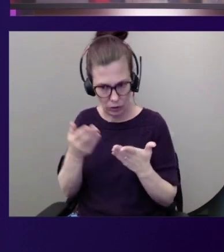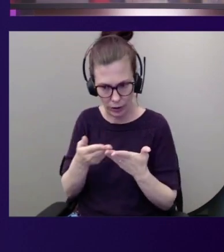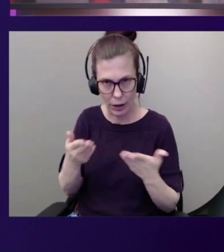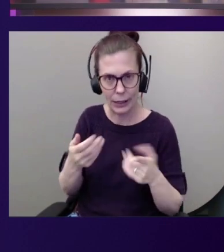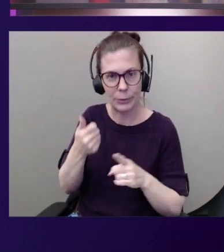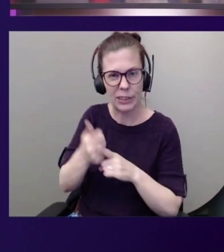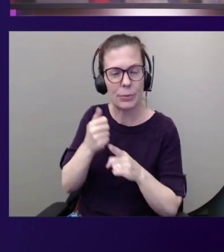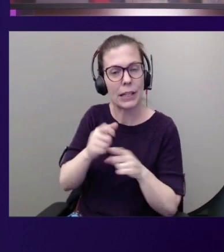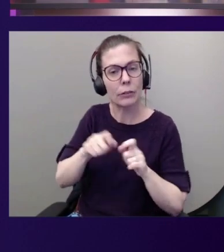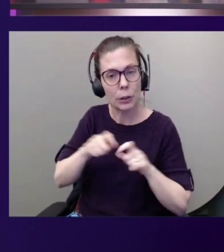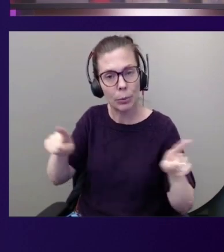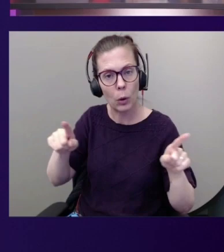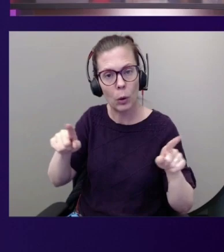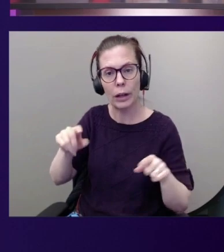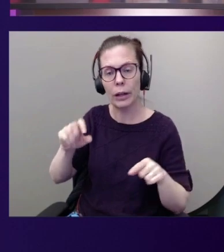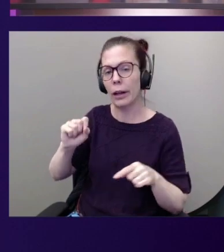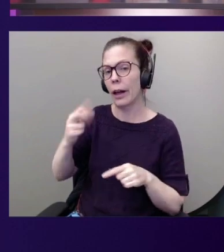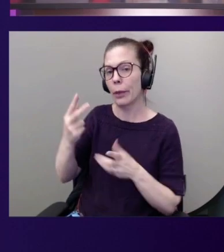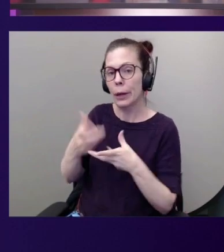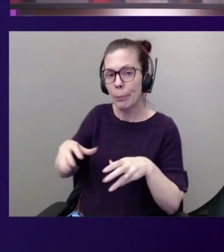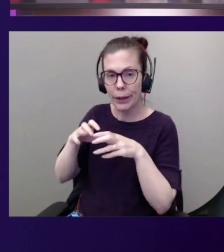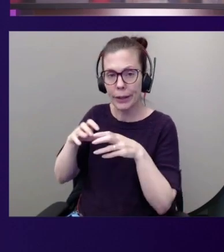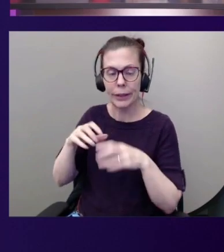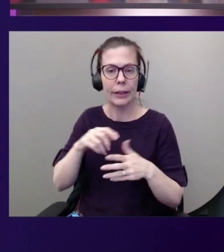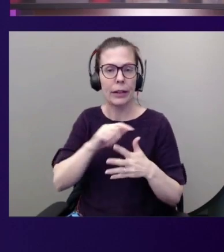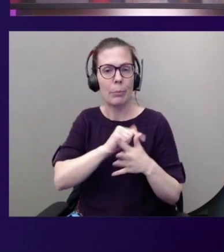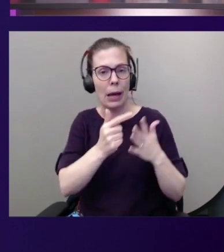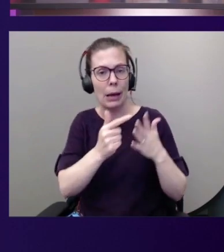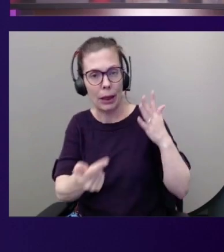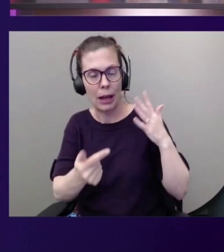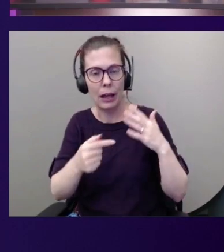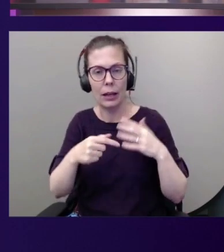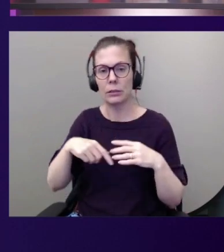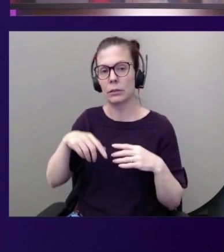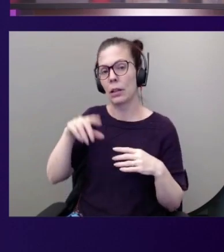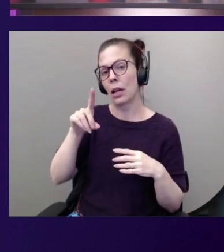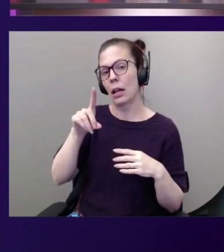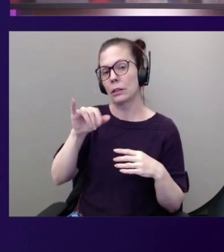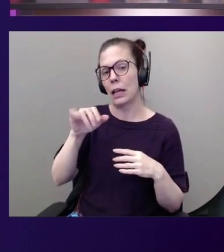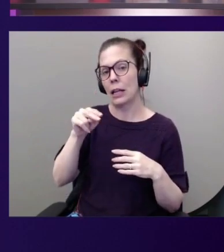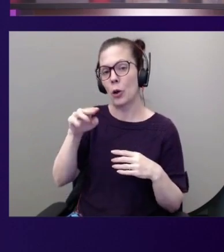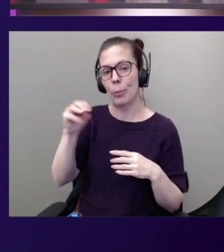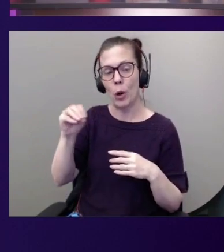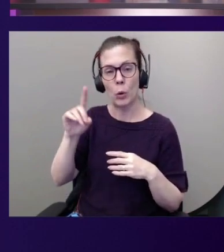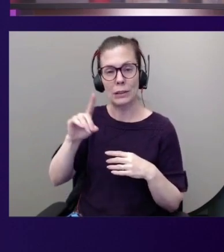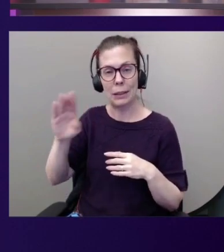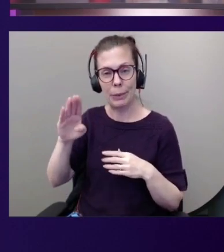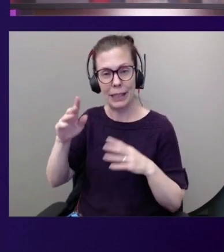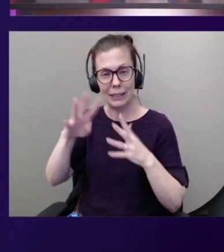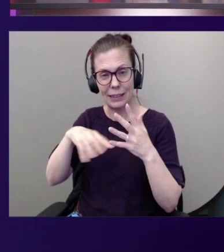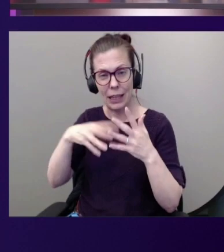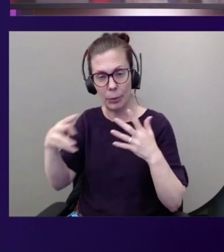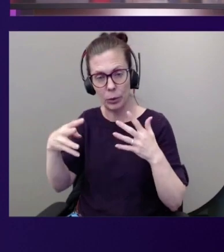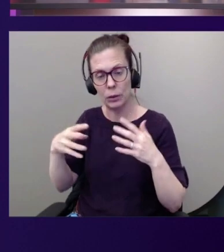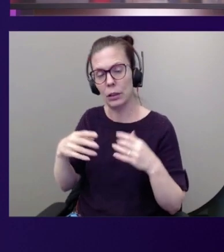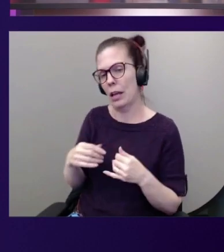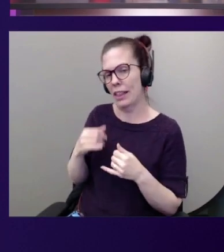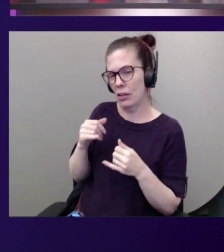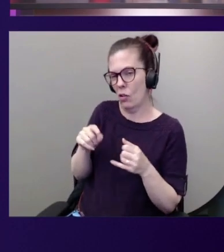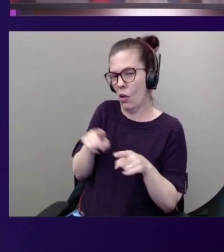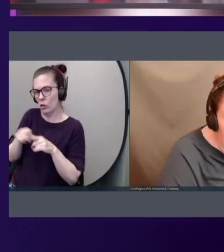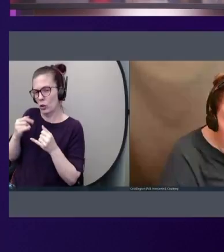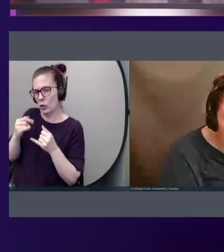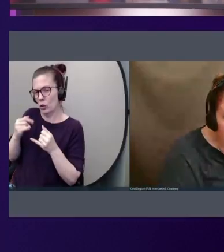your pipeline, your DynamoDB table. And finally, constructs are more or less a class in